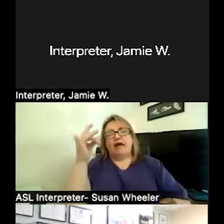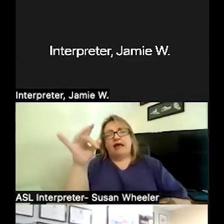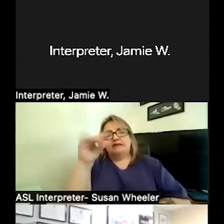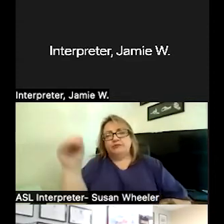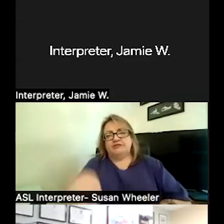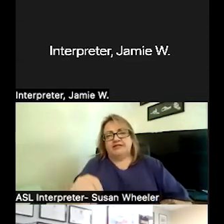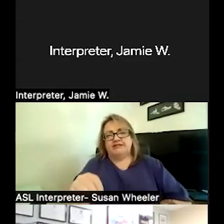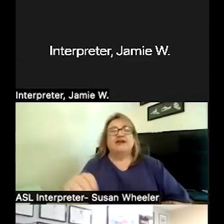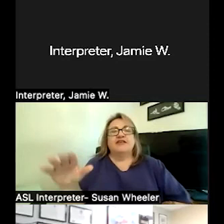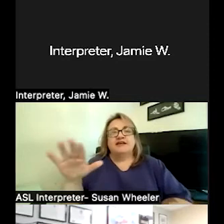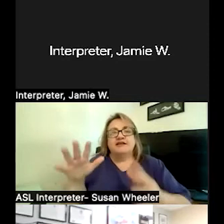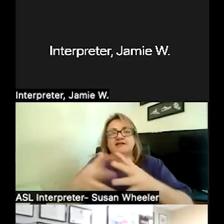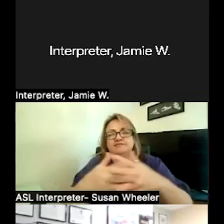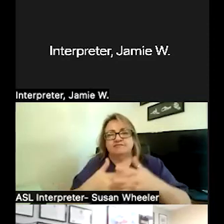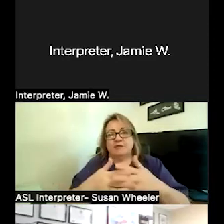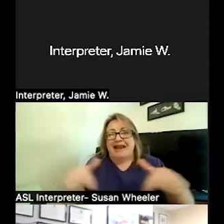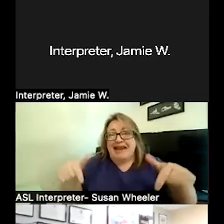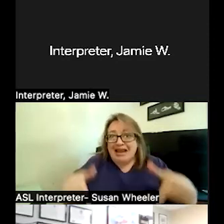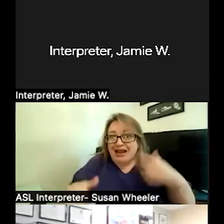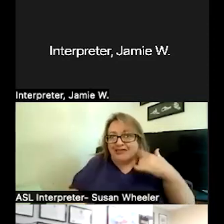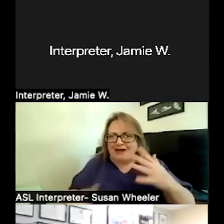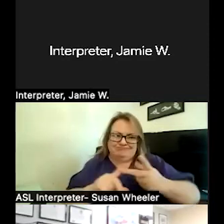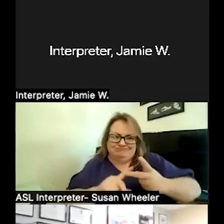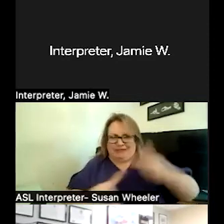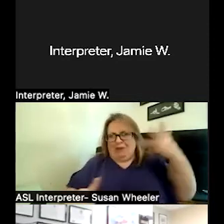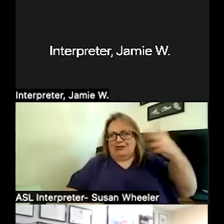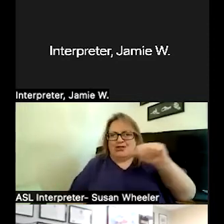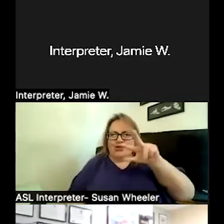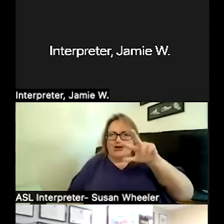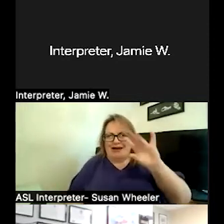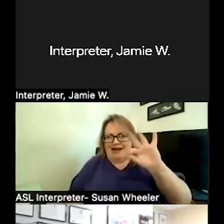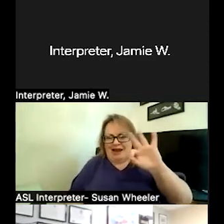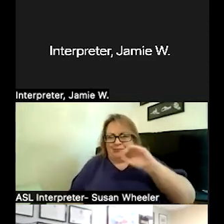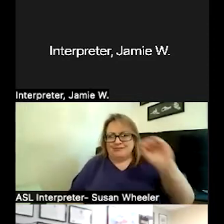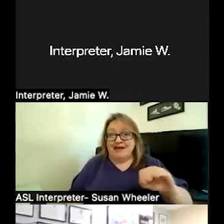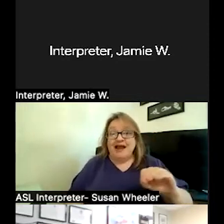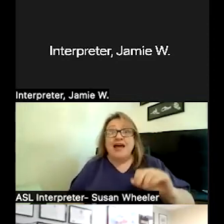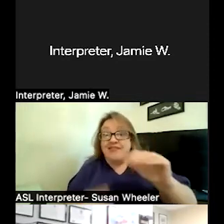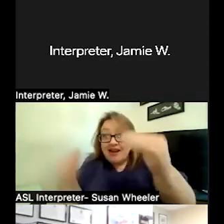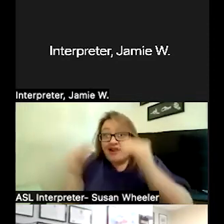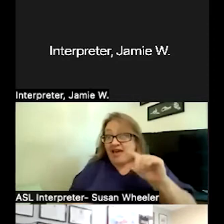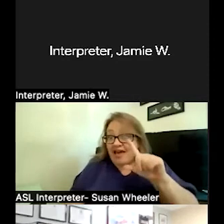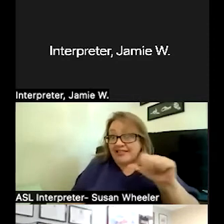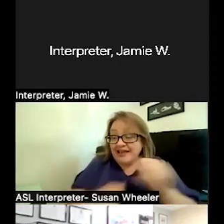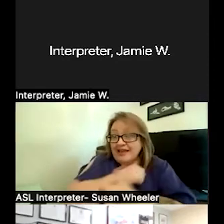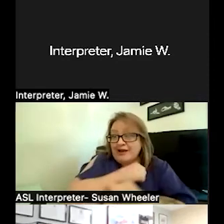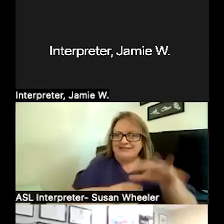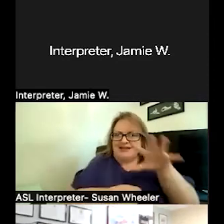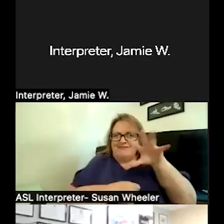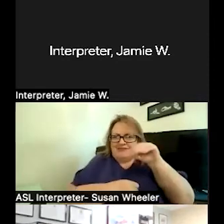nation, but in California, it's more than double that, it's 39%, and in LA County in particular, it's